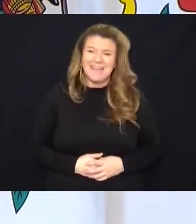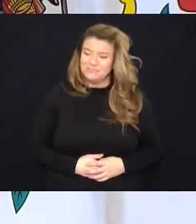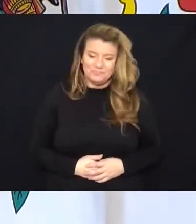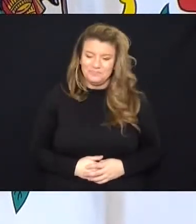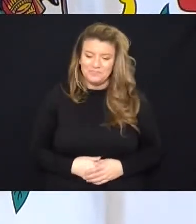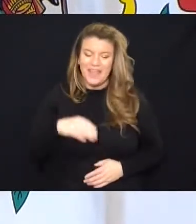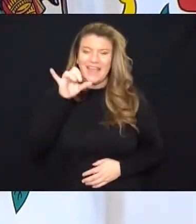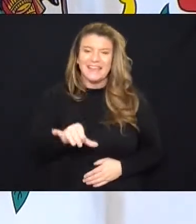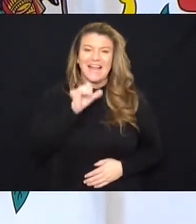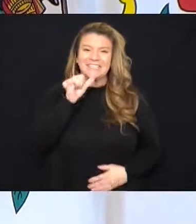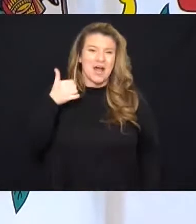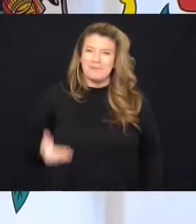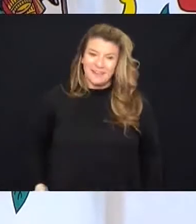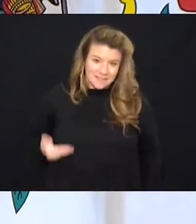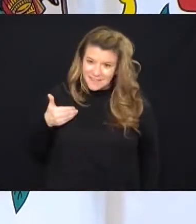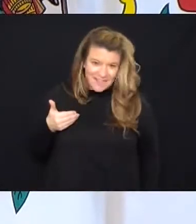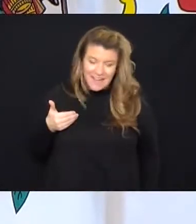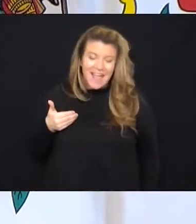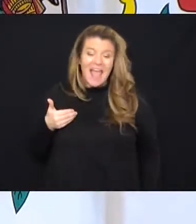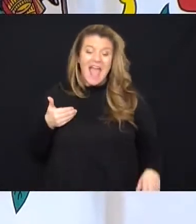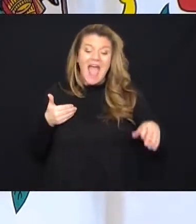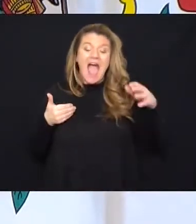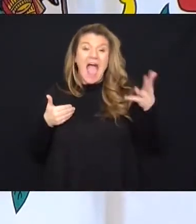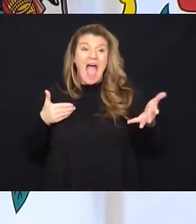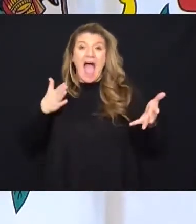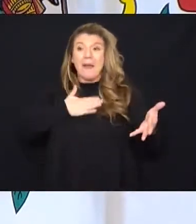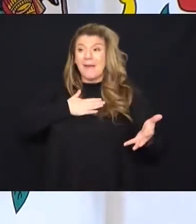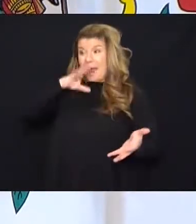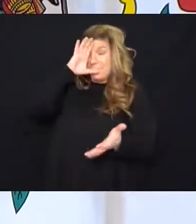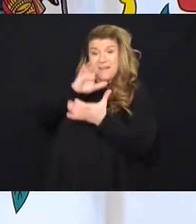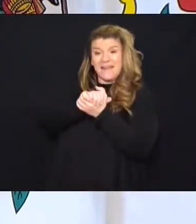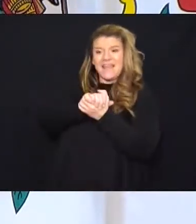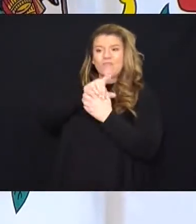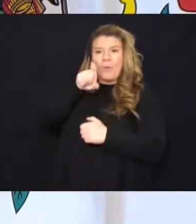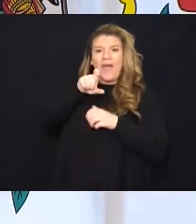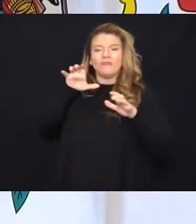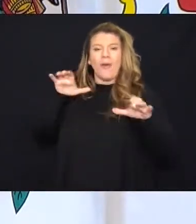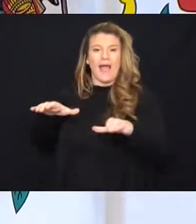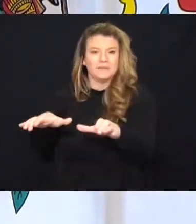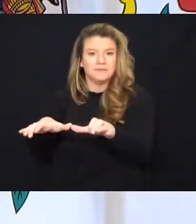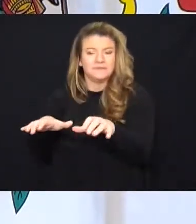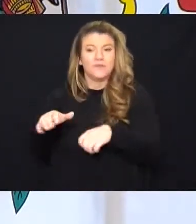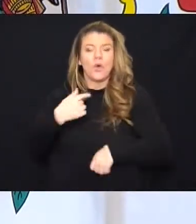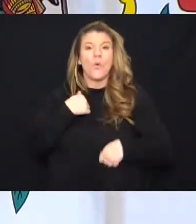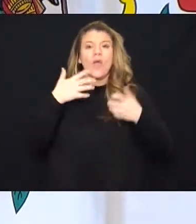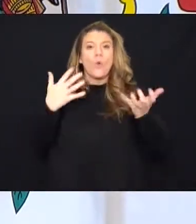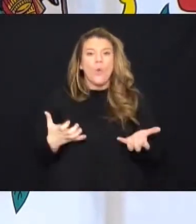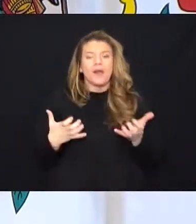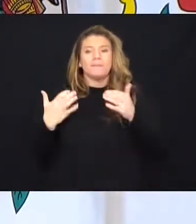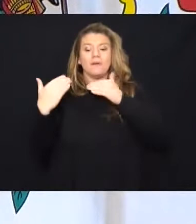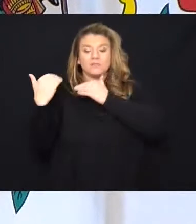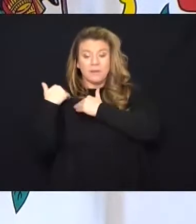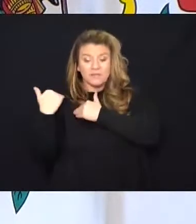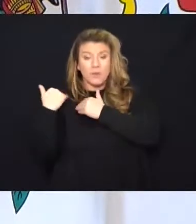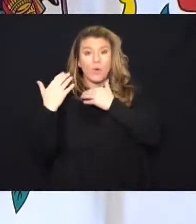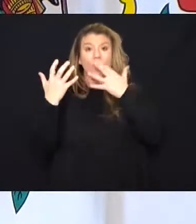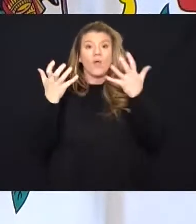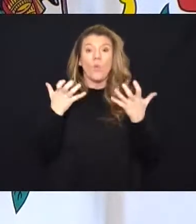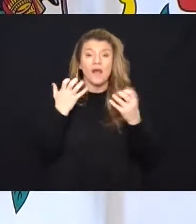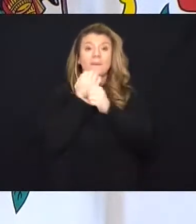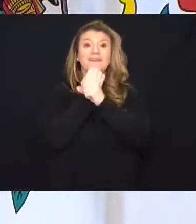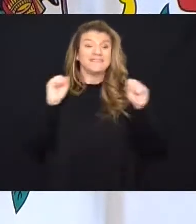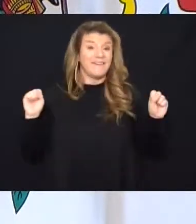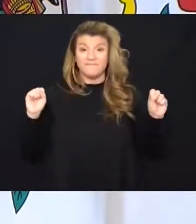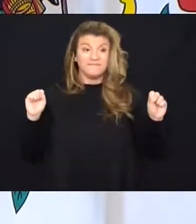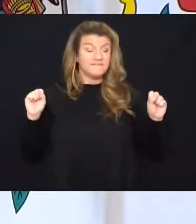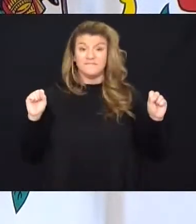that. I'm a believer that we have to act. We want to be responsible. We want to be safe. Absolutely.